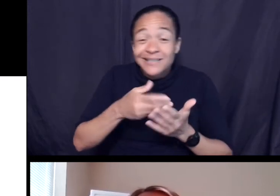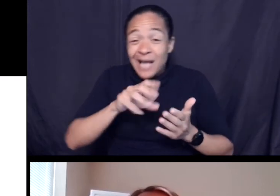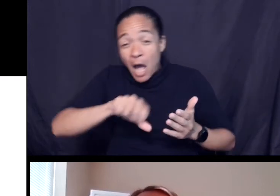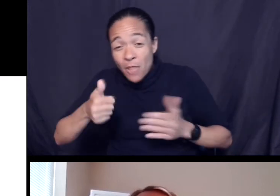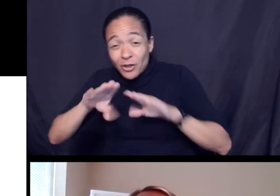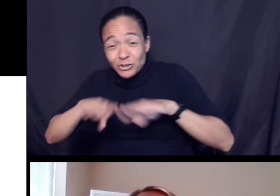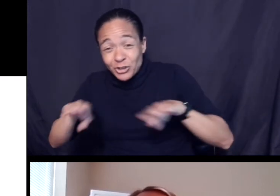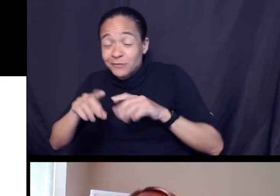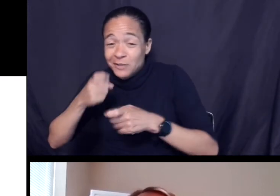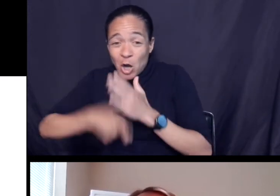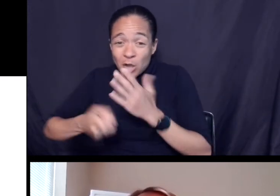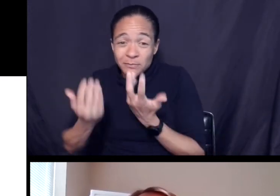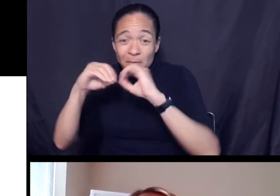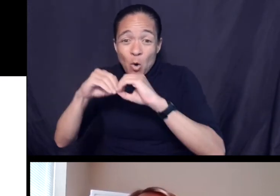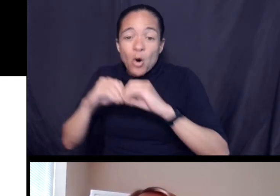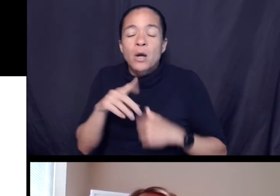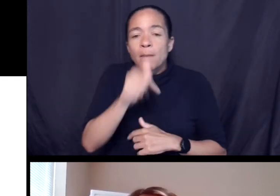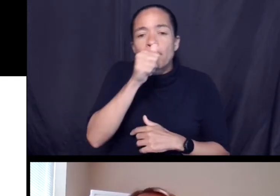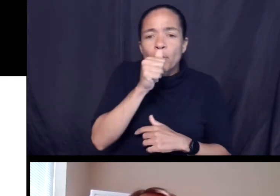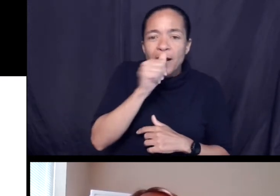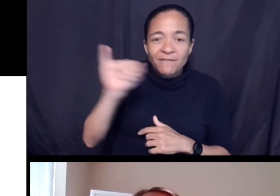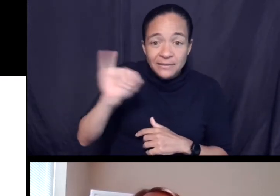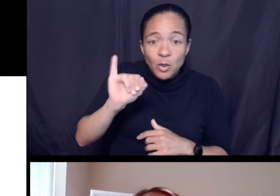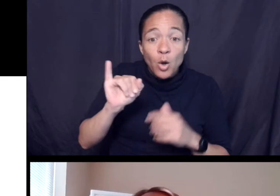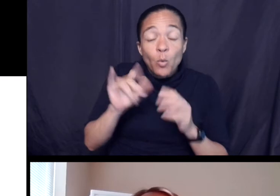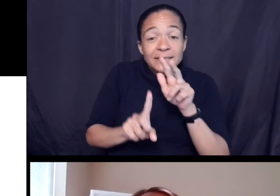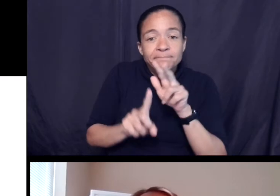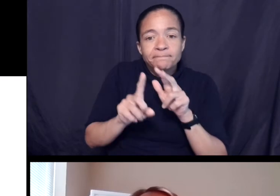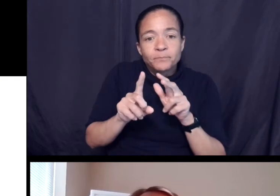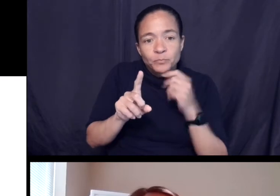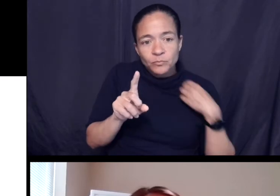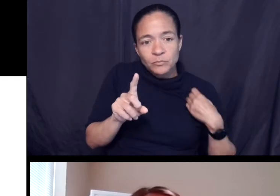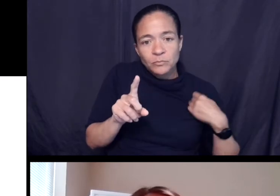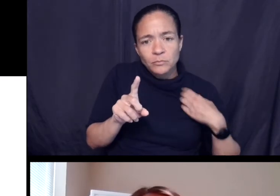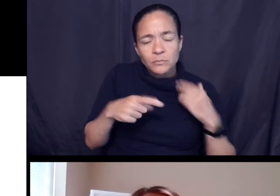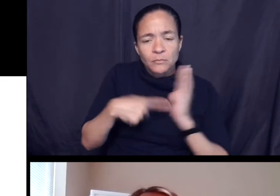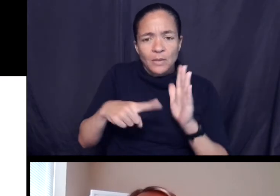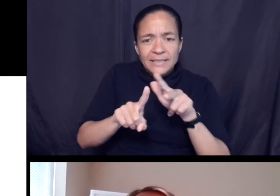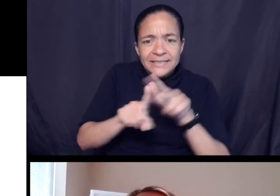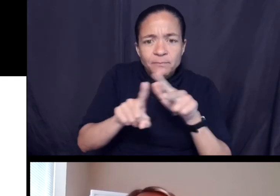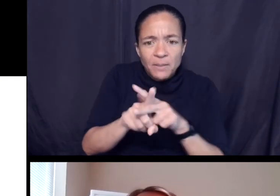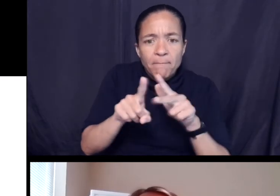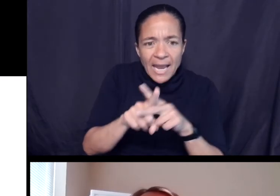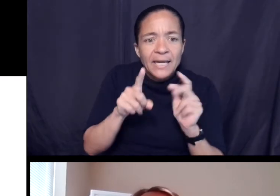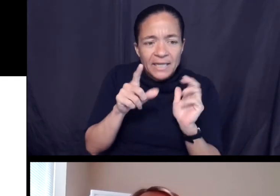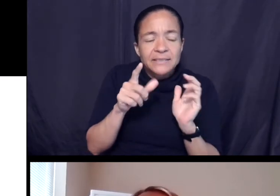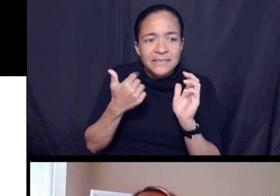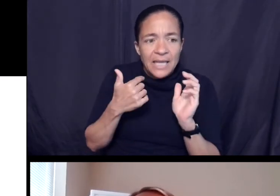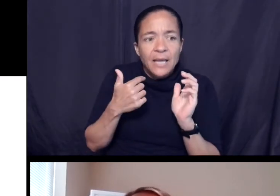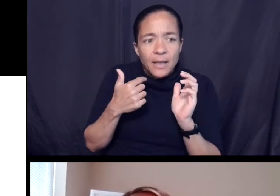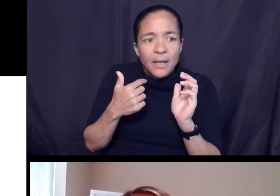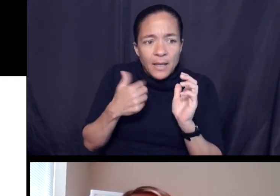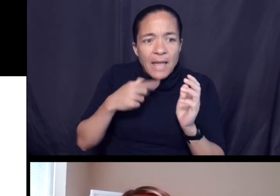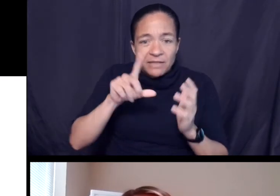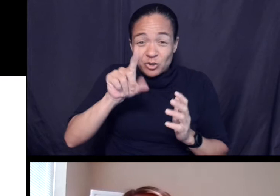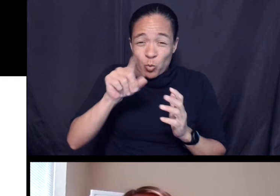more. Privately insured children with symptomatic congenital CMV had 4-year expenditures at least 20 times as great as